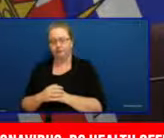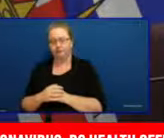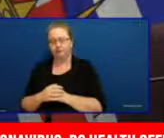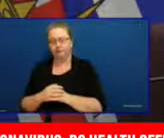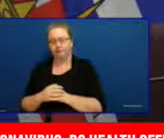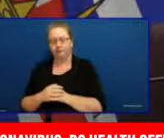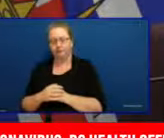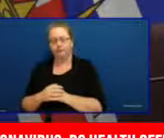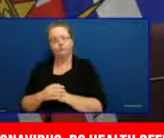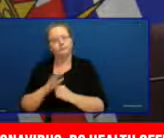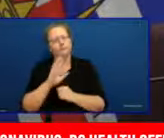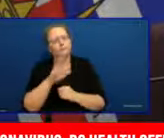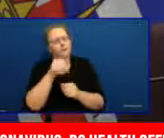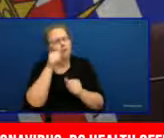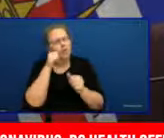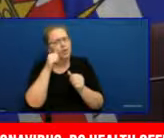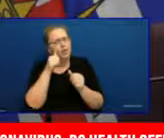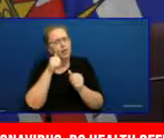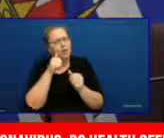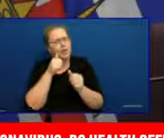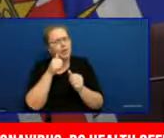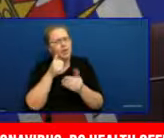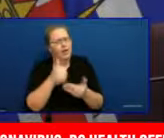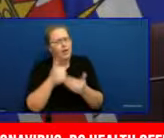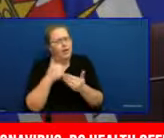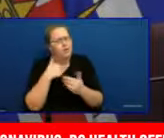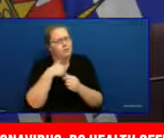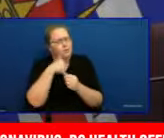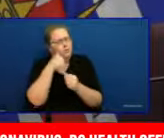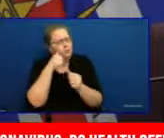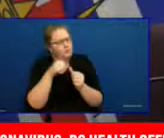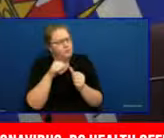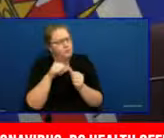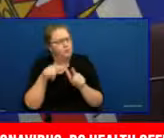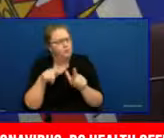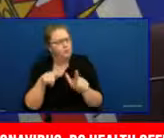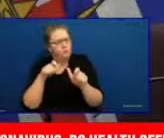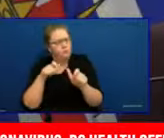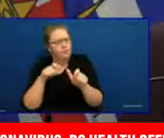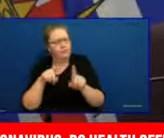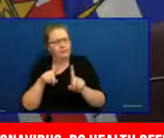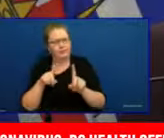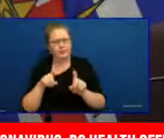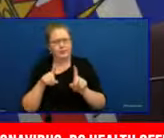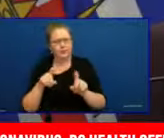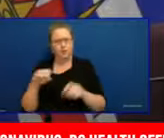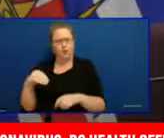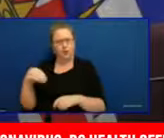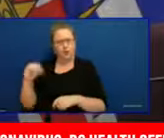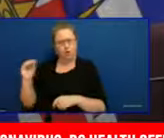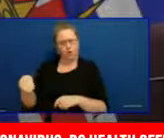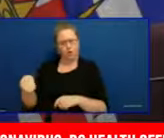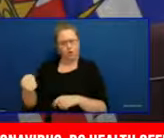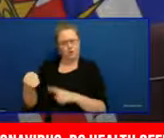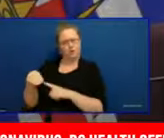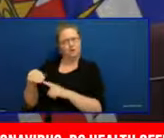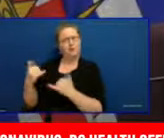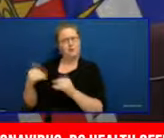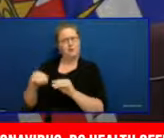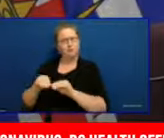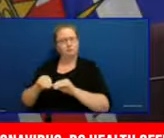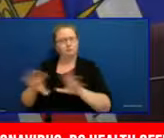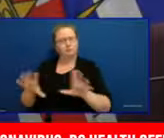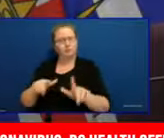I'm just wondering, Dr. Henry, if you could remind me of what's happening in terms of rapid testing in BC. I'm seeing that Ottawa is